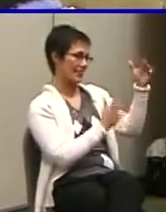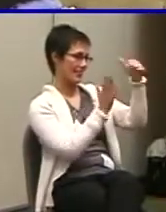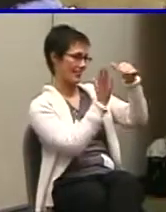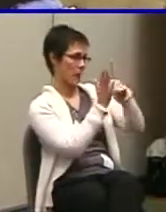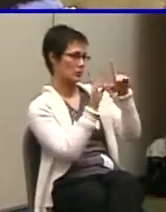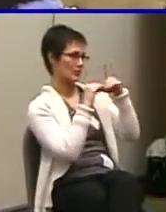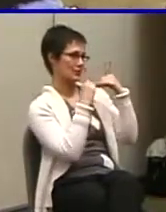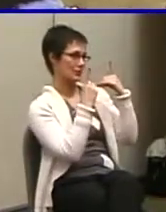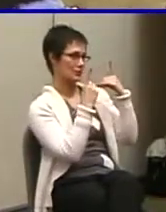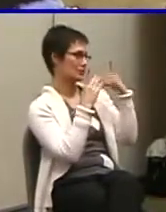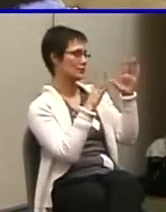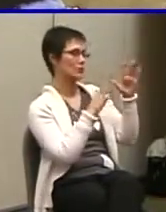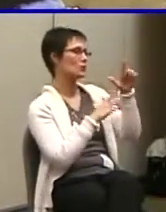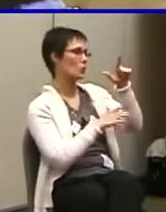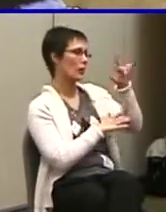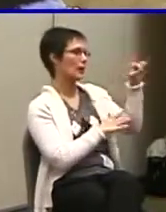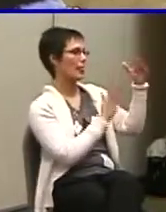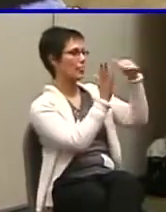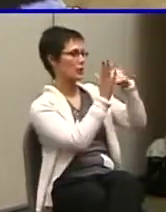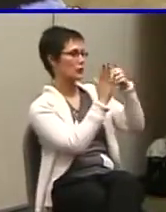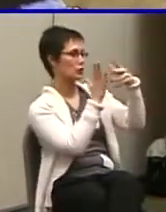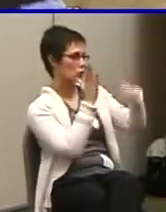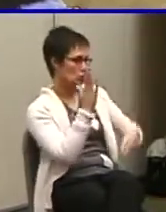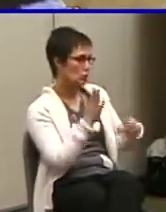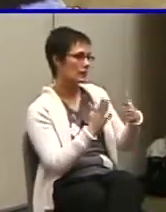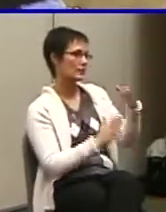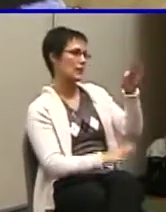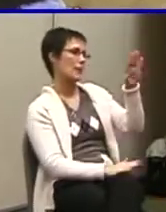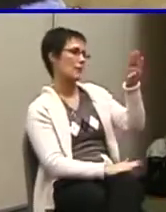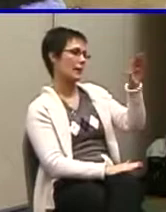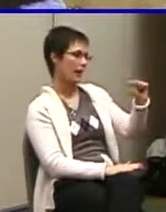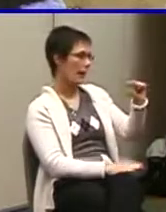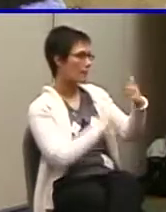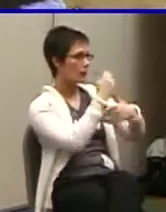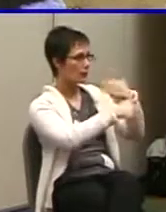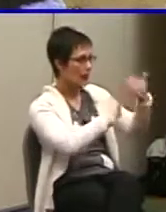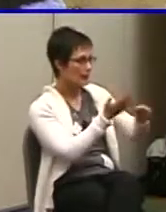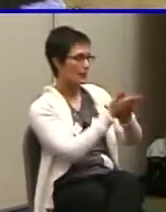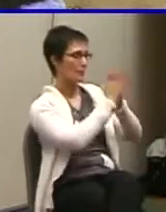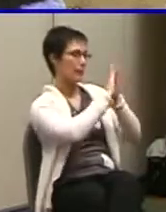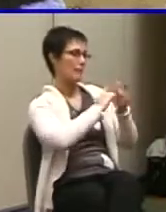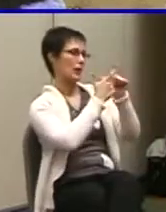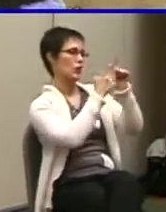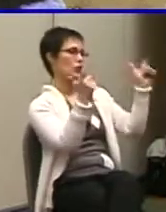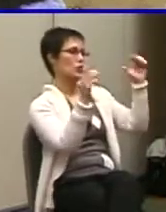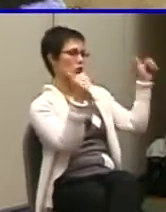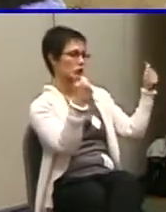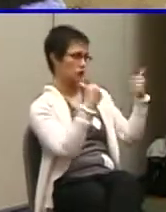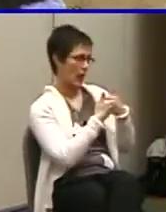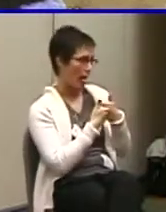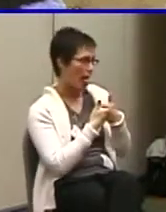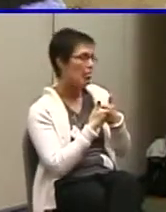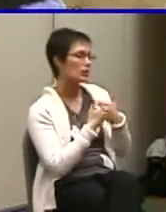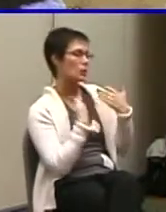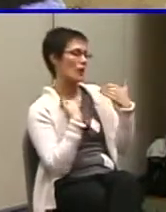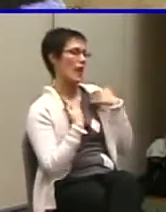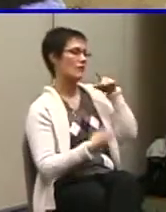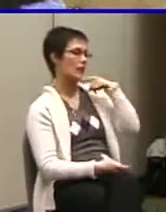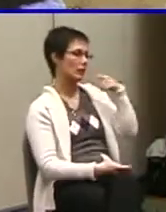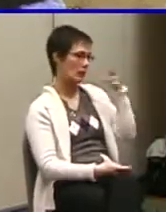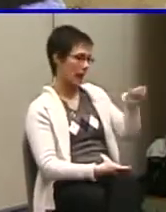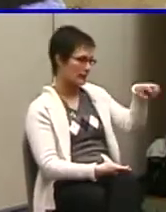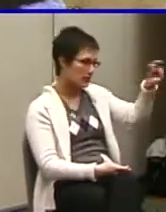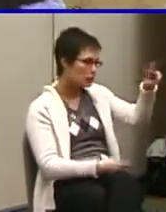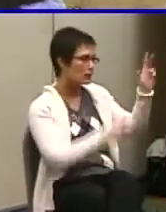process has been a huge challenge, and especially with students placed all over the district. When our hearing itinerants are going from building to